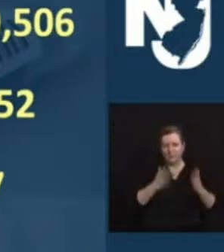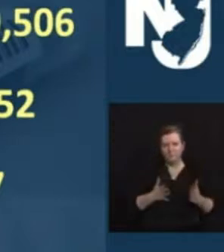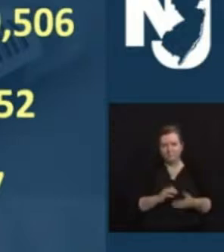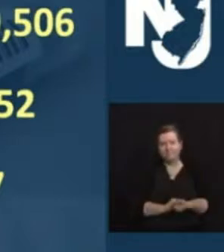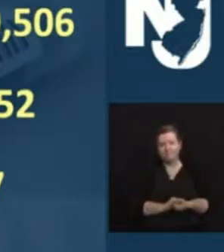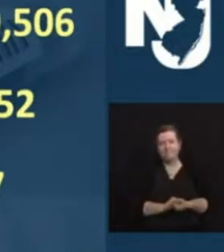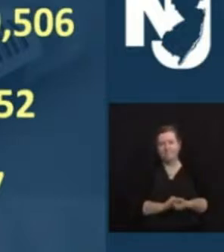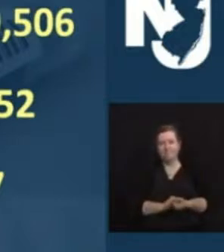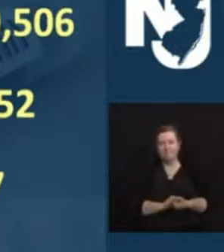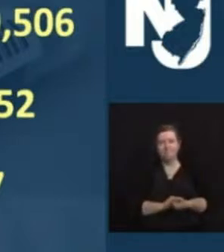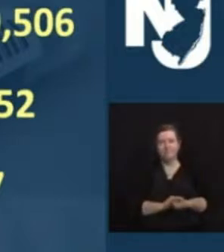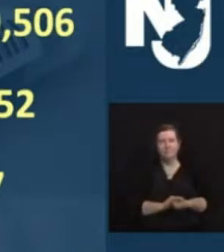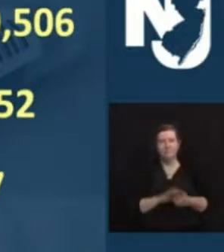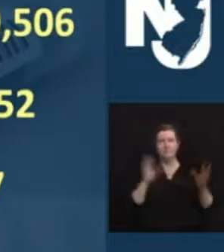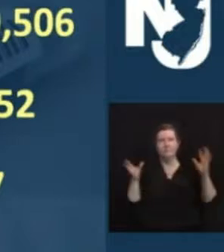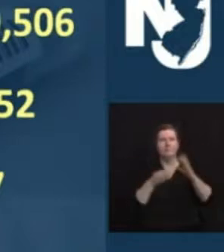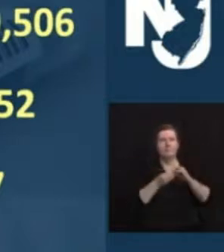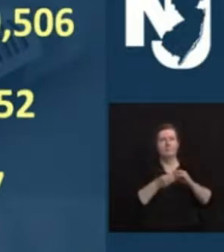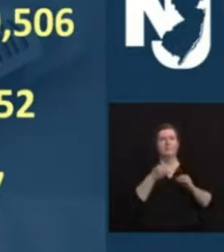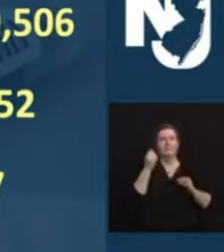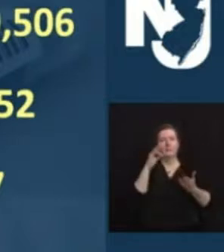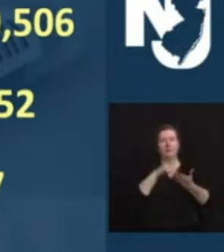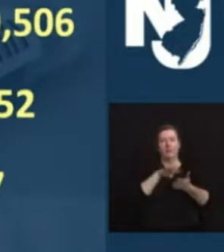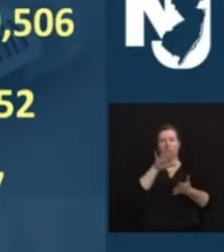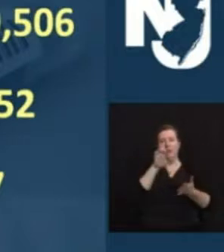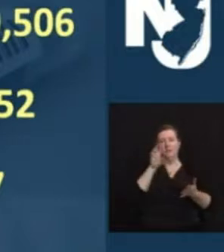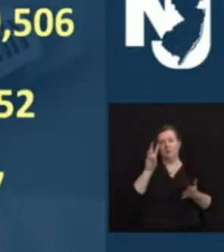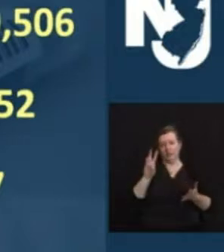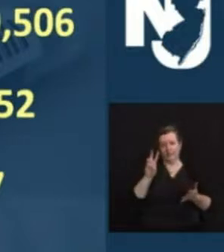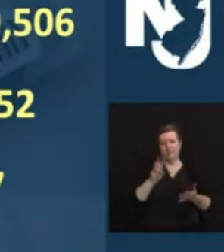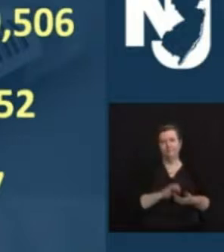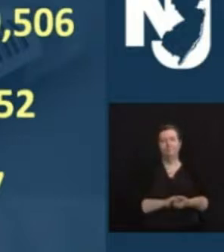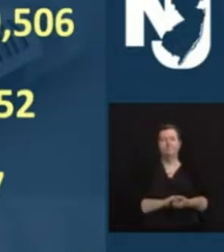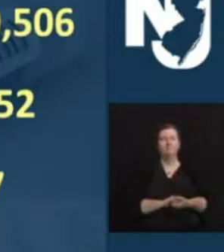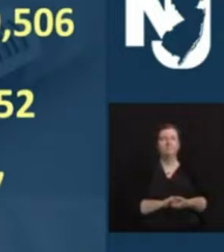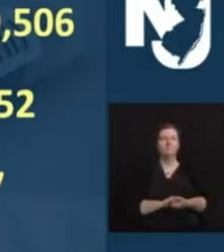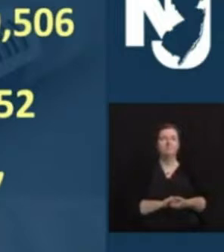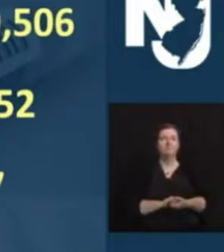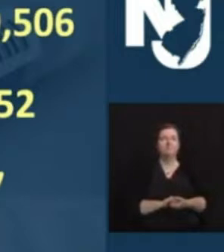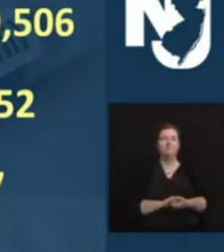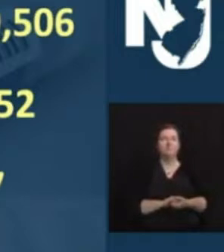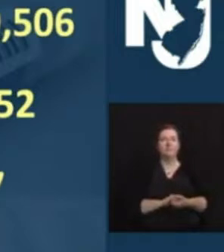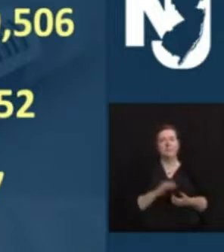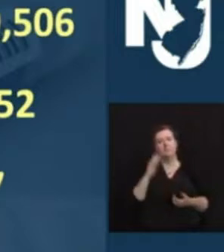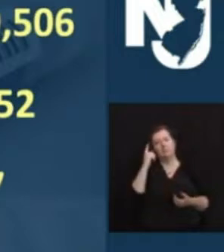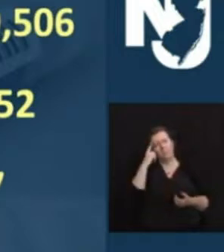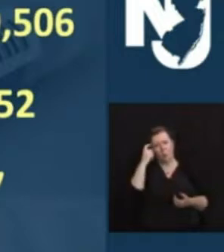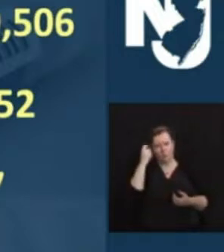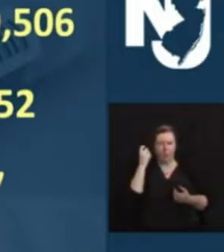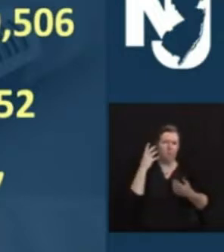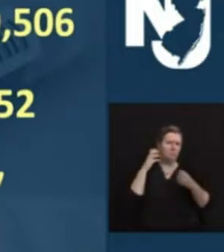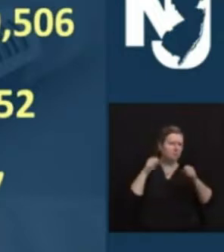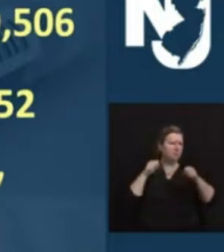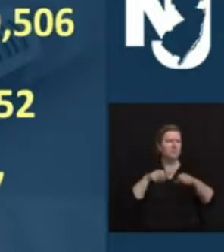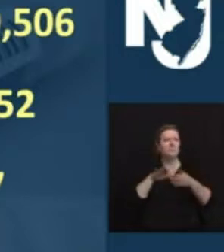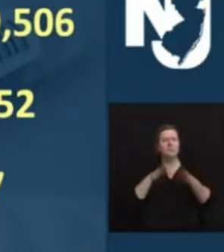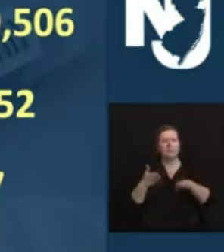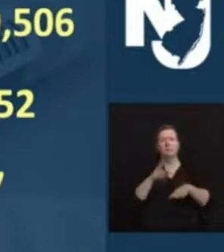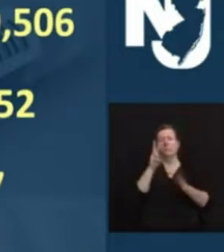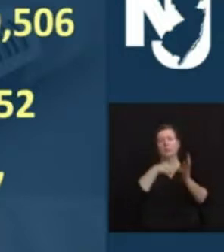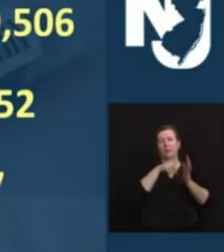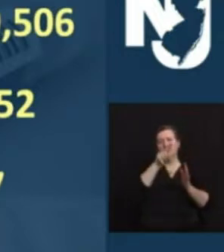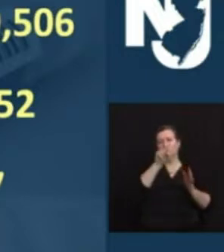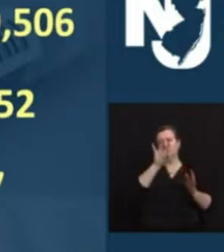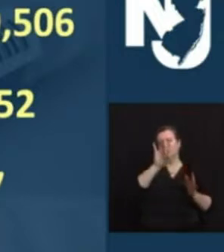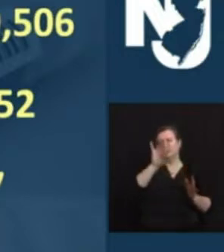cumulative total to 19,506, and the number of presumed losses of life has been adjusted to